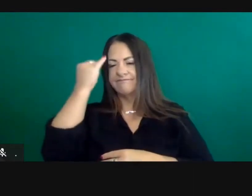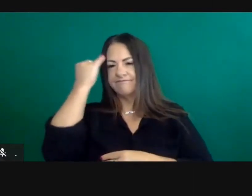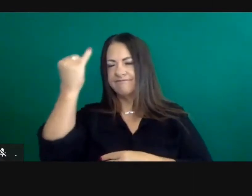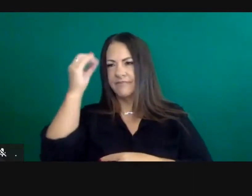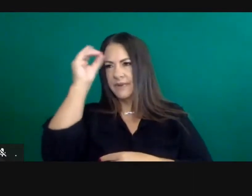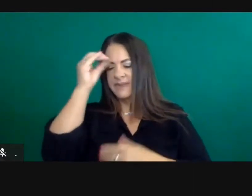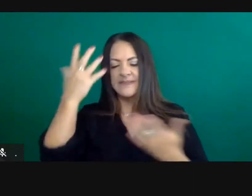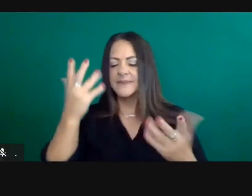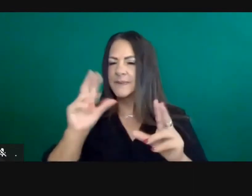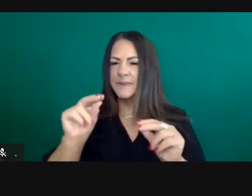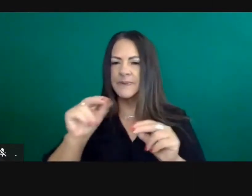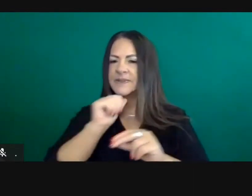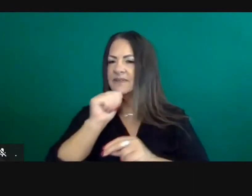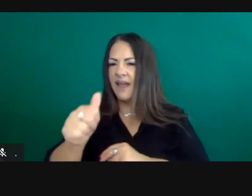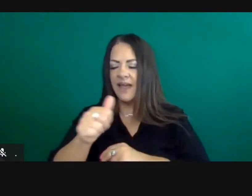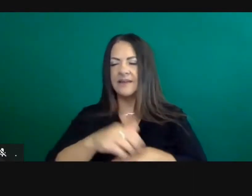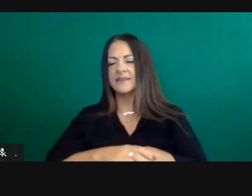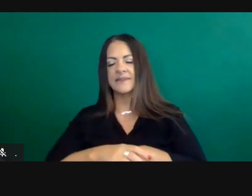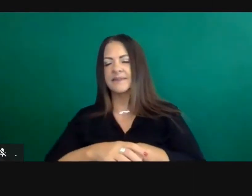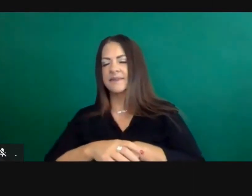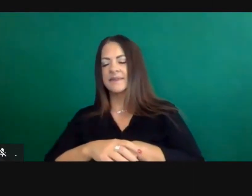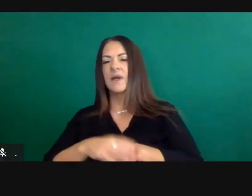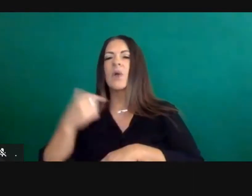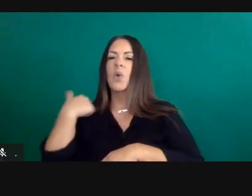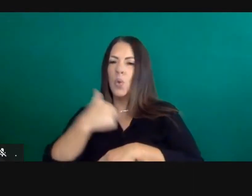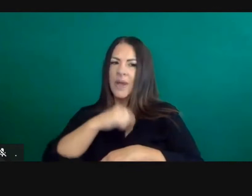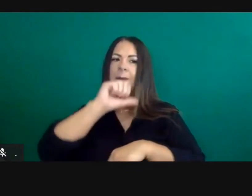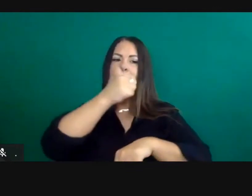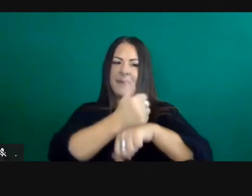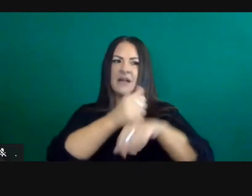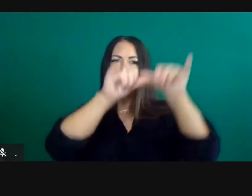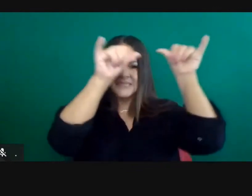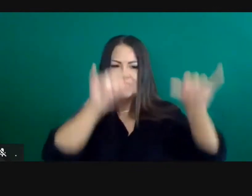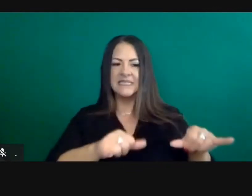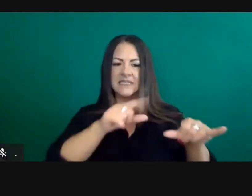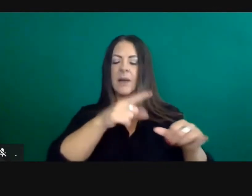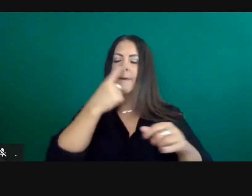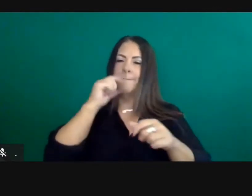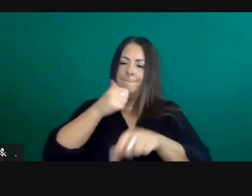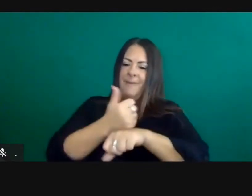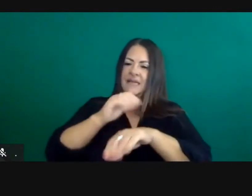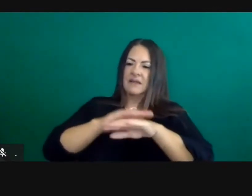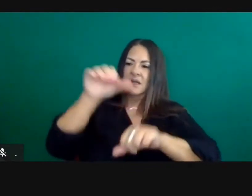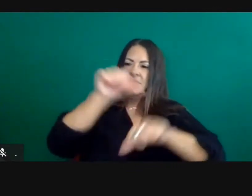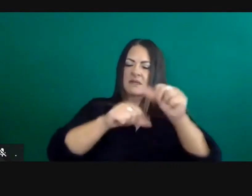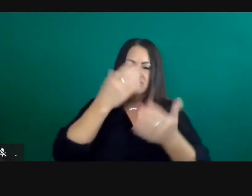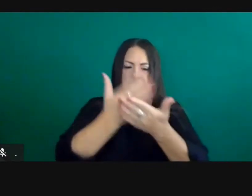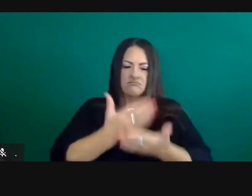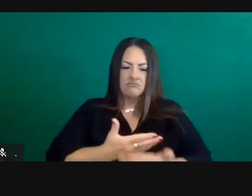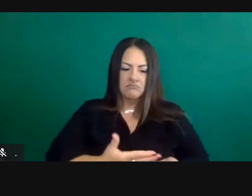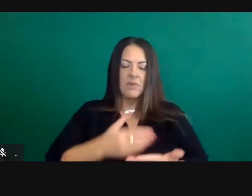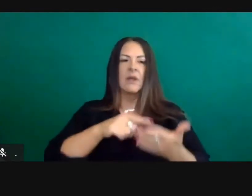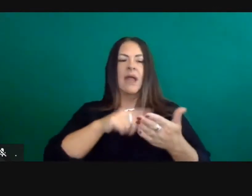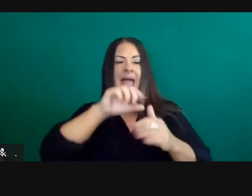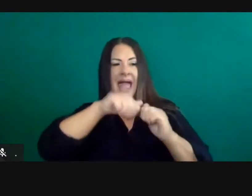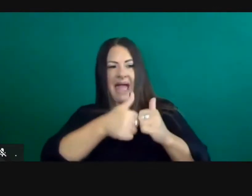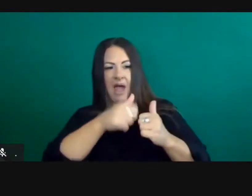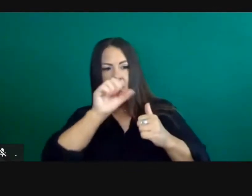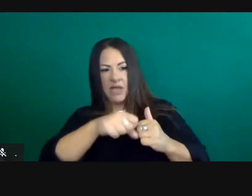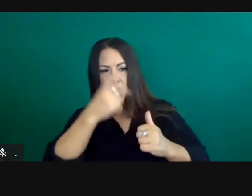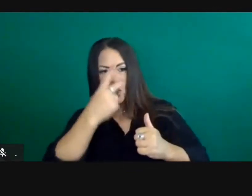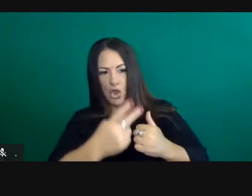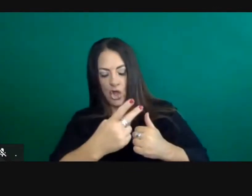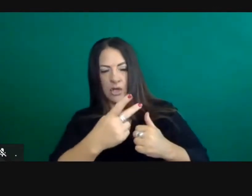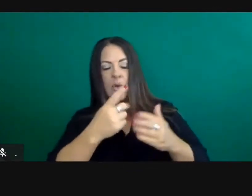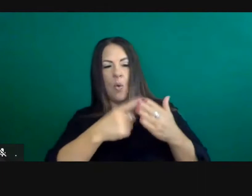San Diego, but that we built a process that was based on the concrete data that we received, and that they should remain in the red